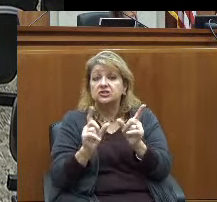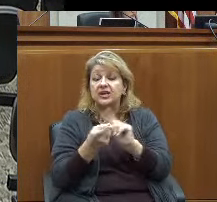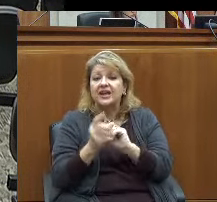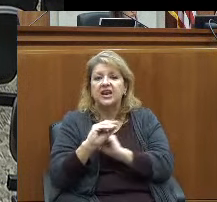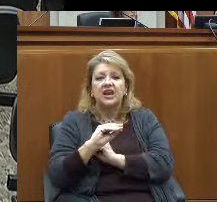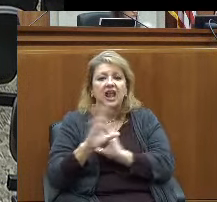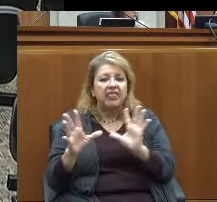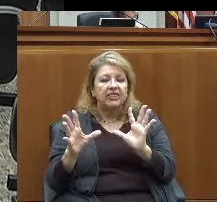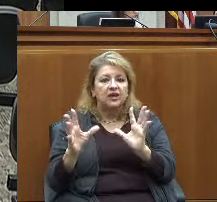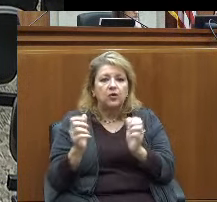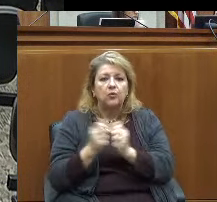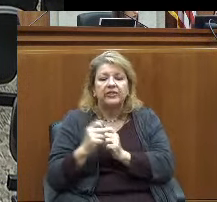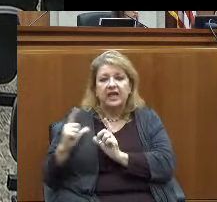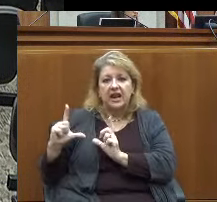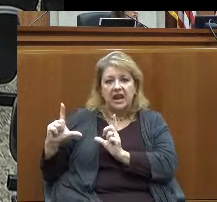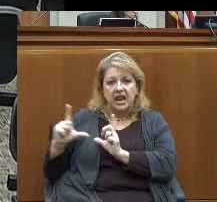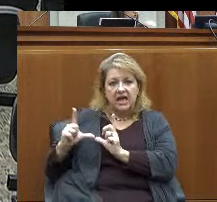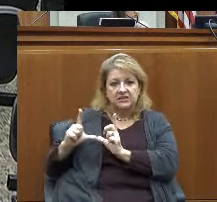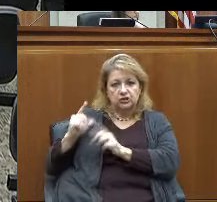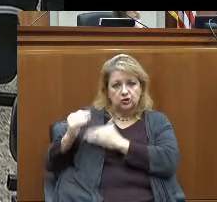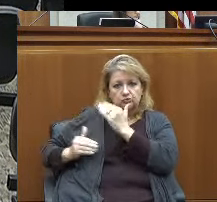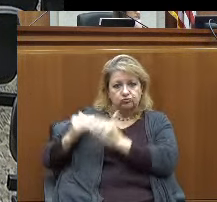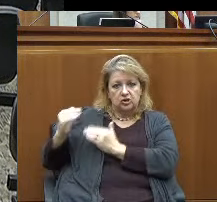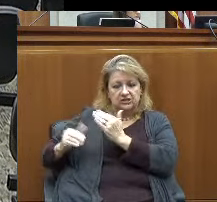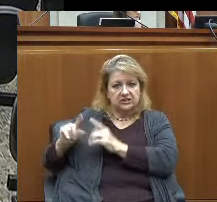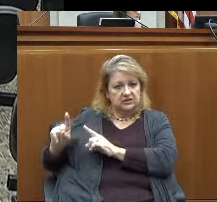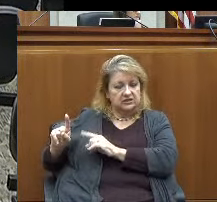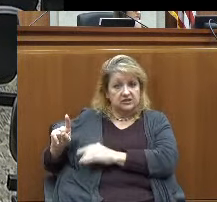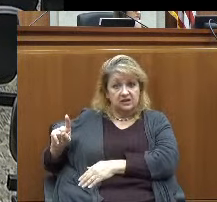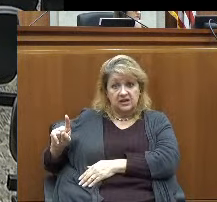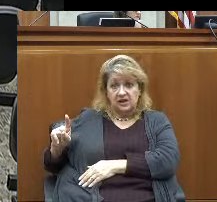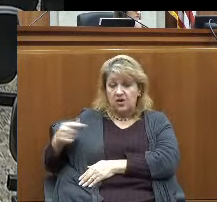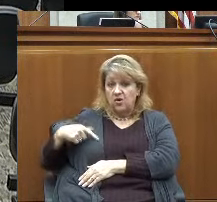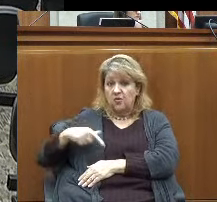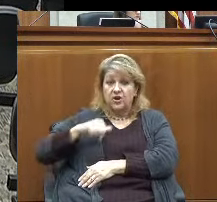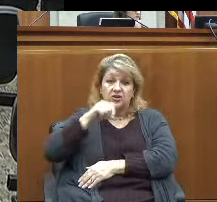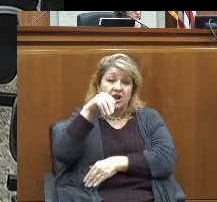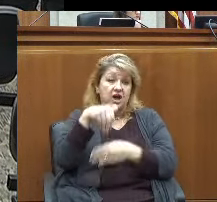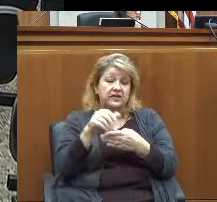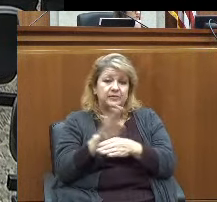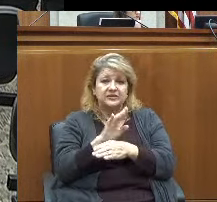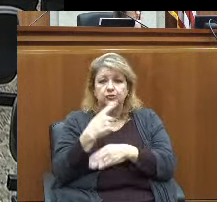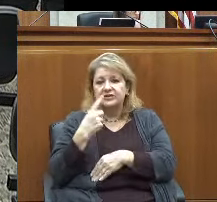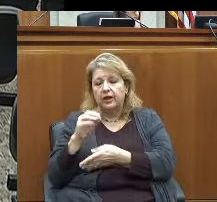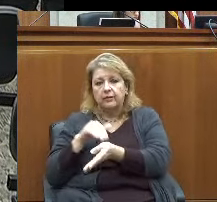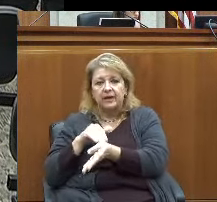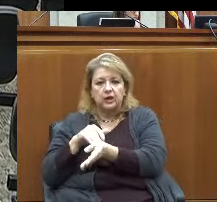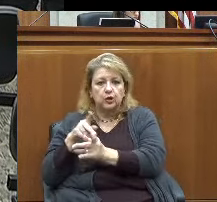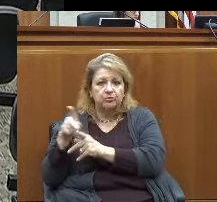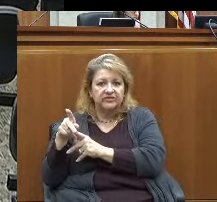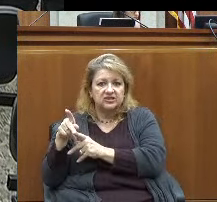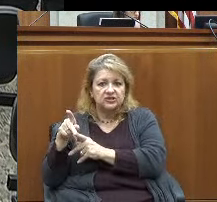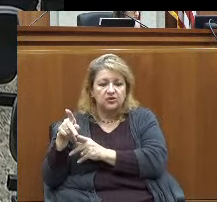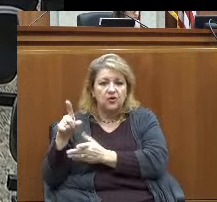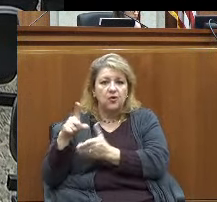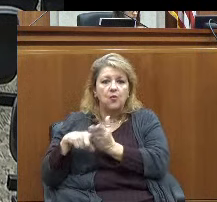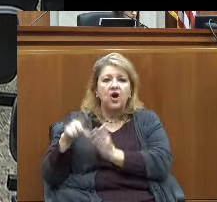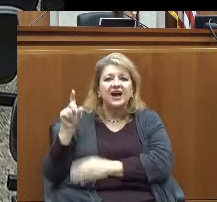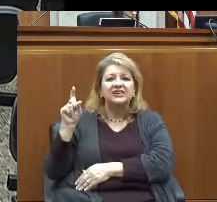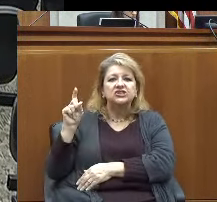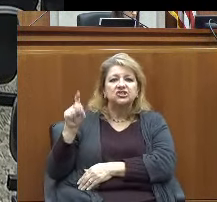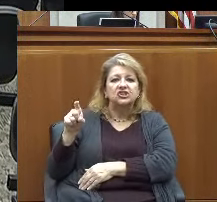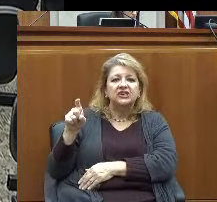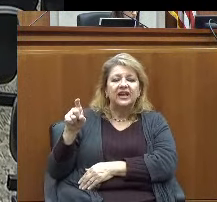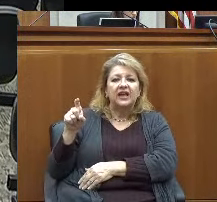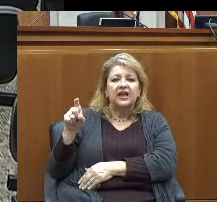do with the licensure process. We are not in the business of telling medical professionals what should constitute